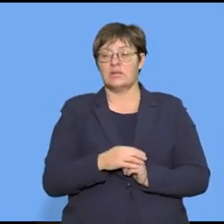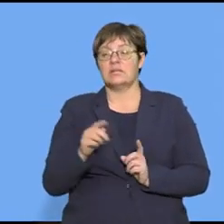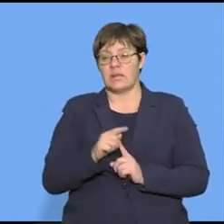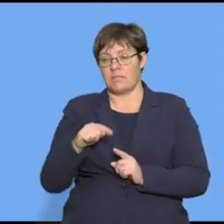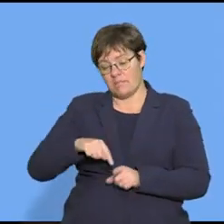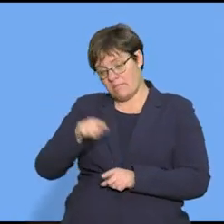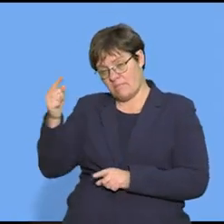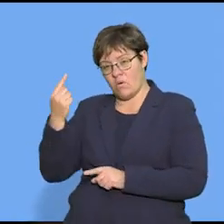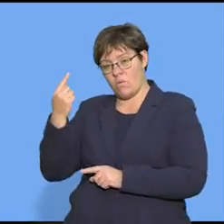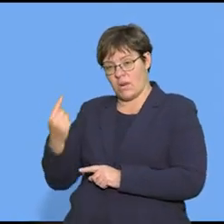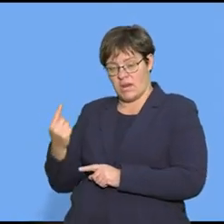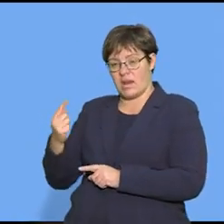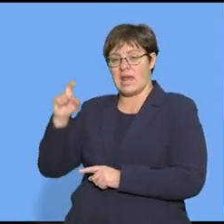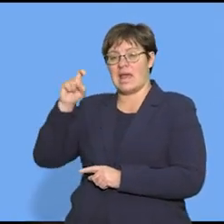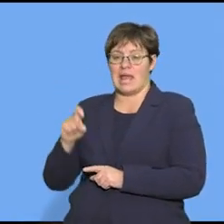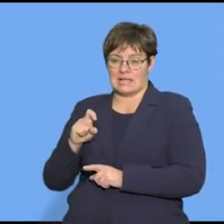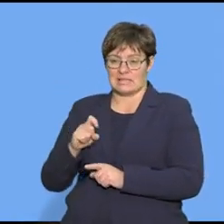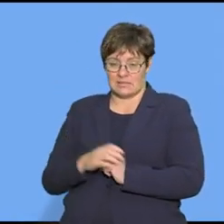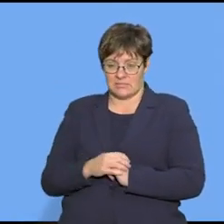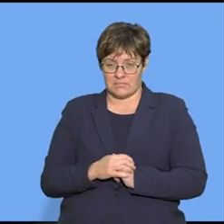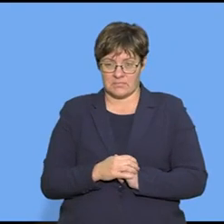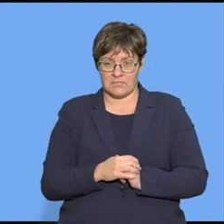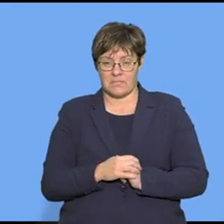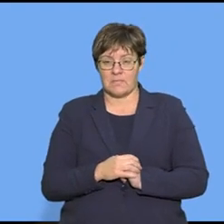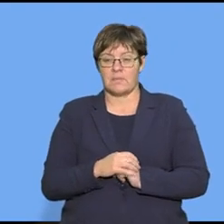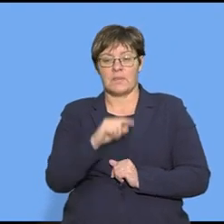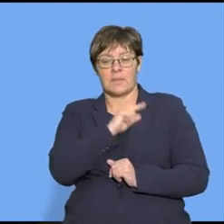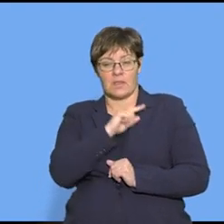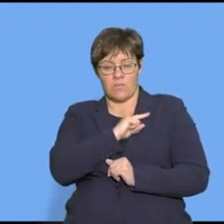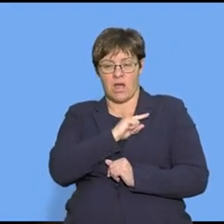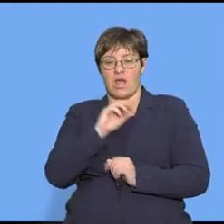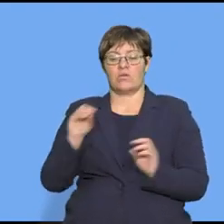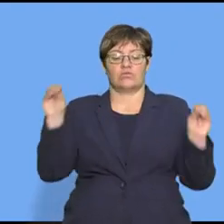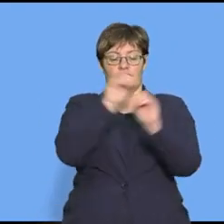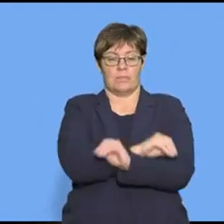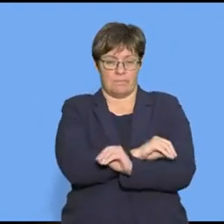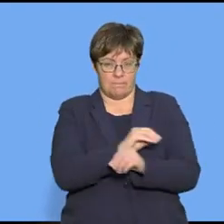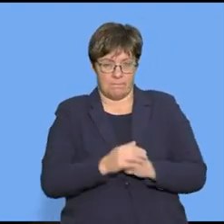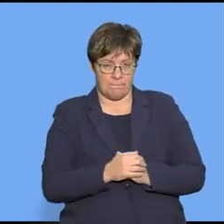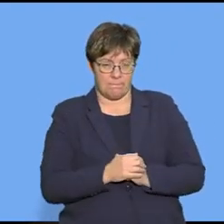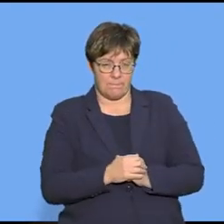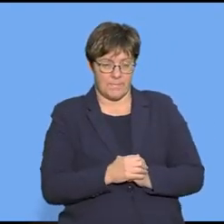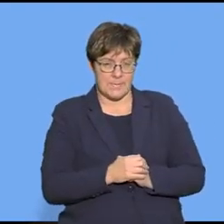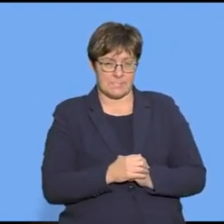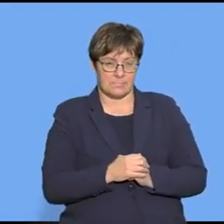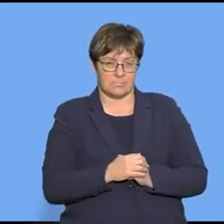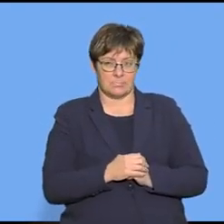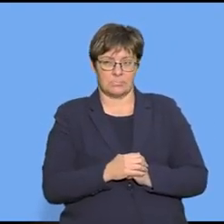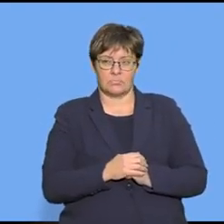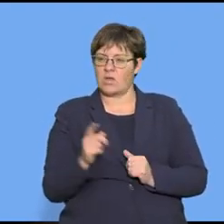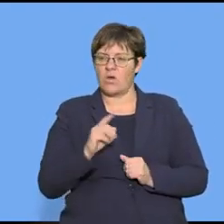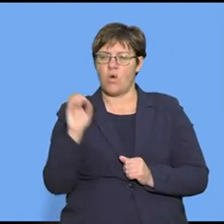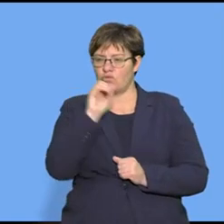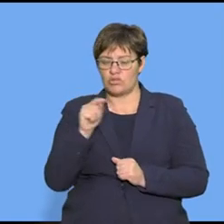intersect at 1 on the x-axis because you're going to swap them around. Oh, the original was this one, I